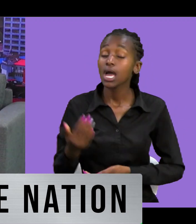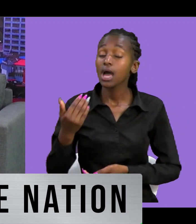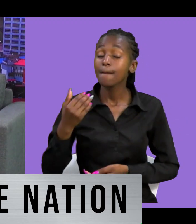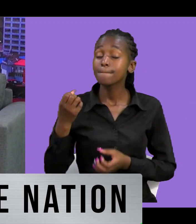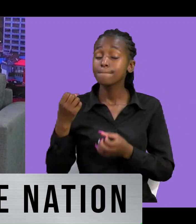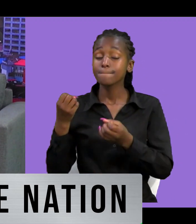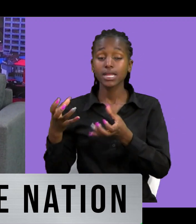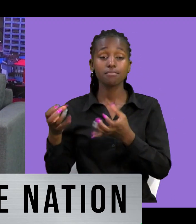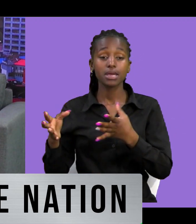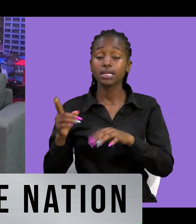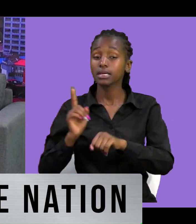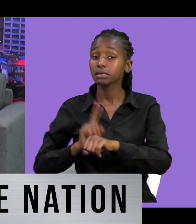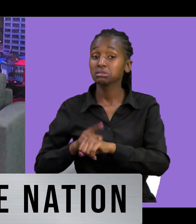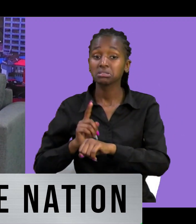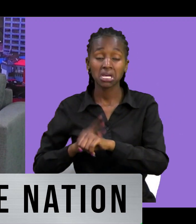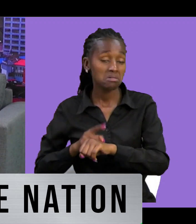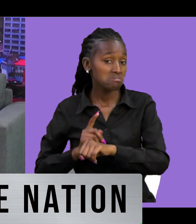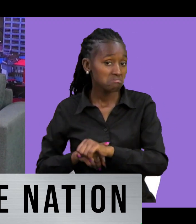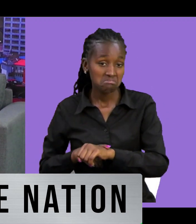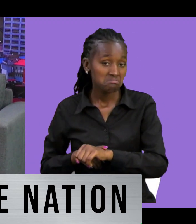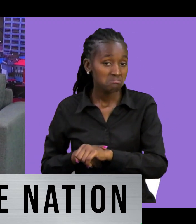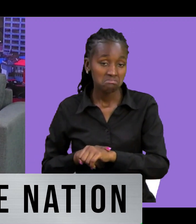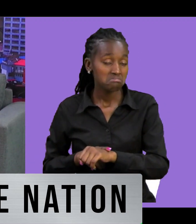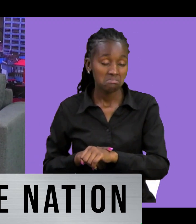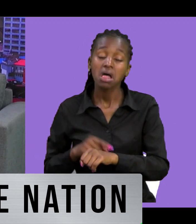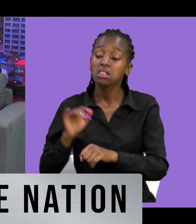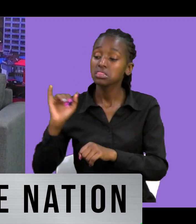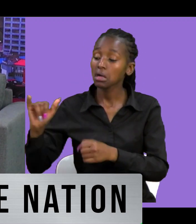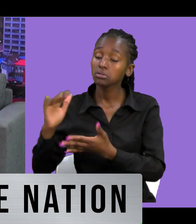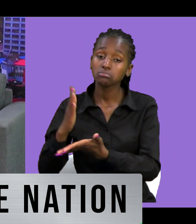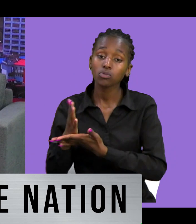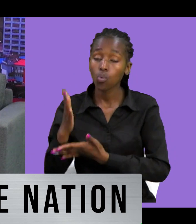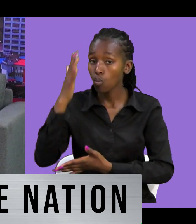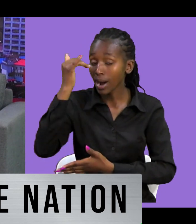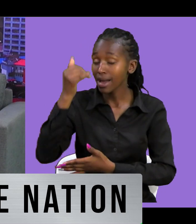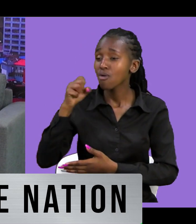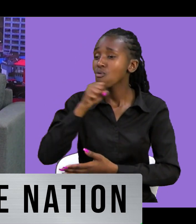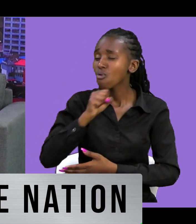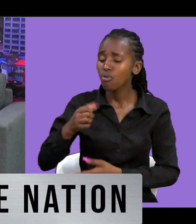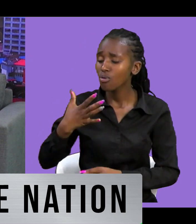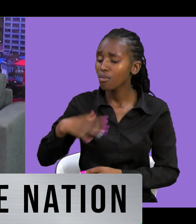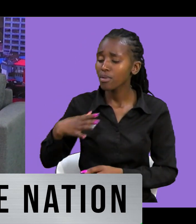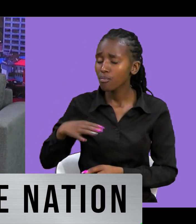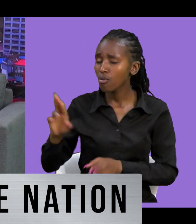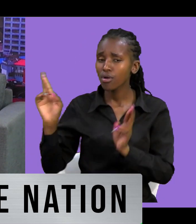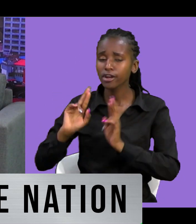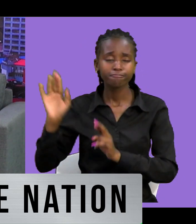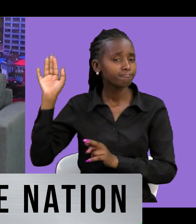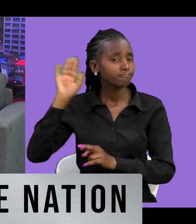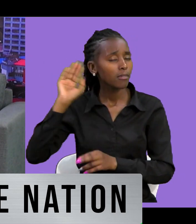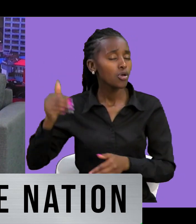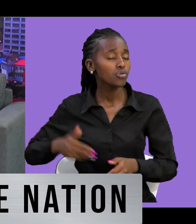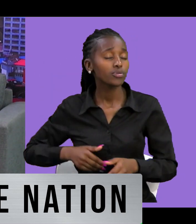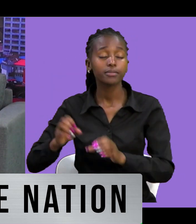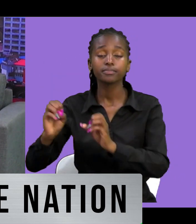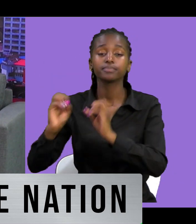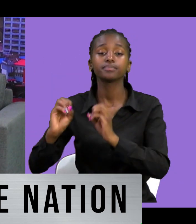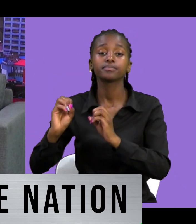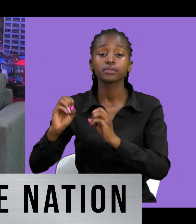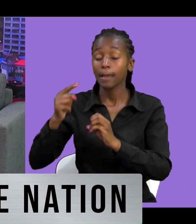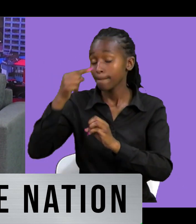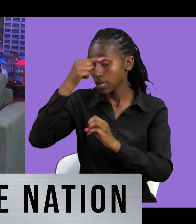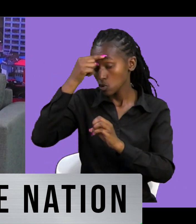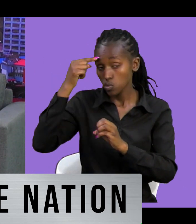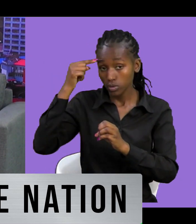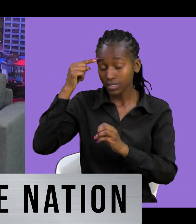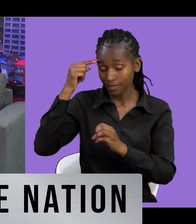Right. To listen to a youth, because at the end of it all, ours are not opinions. The youth are not